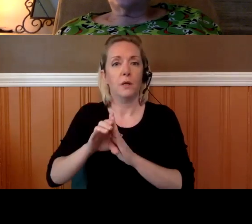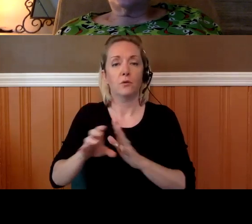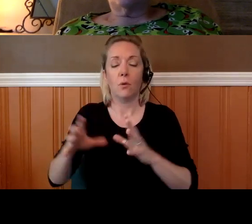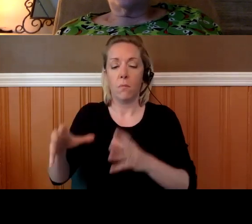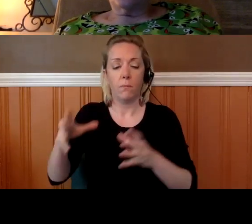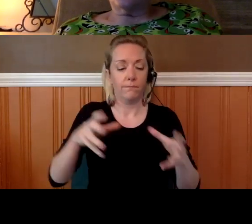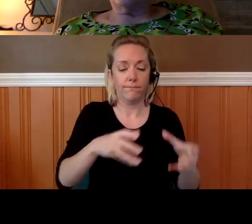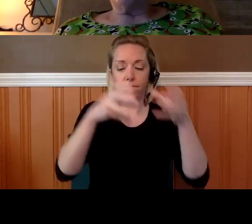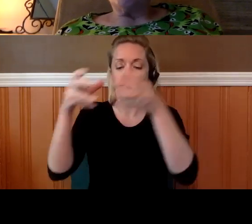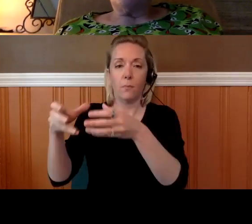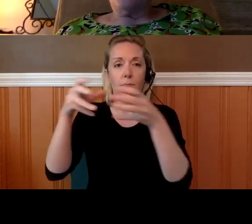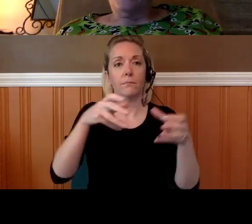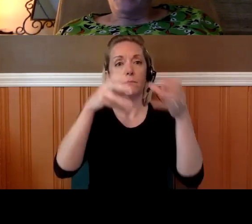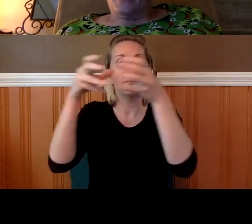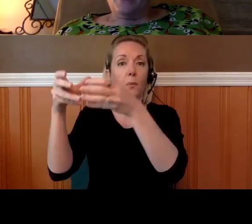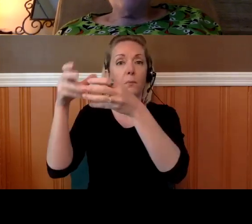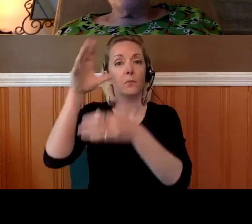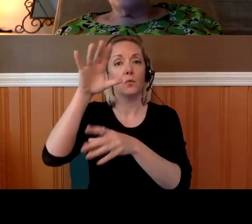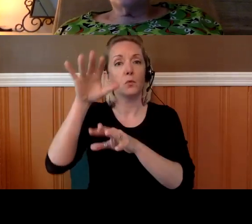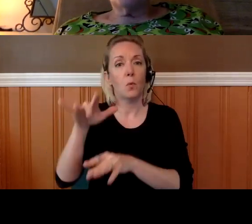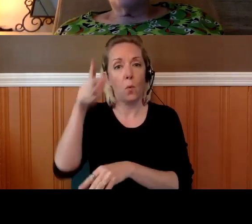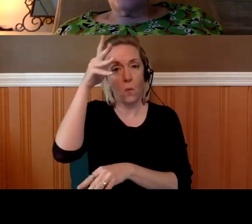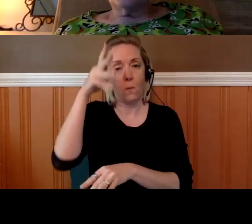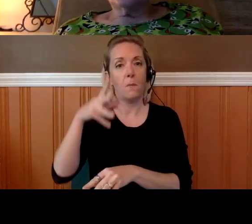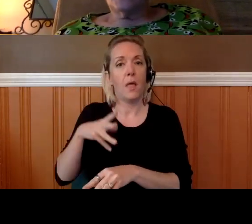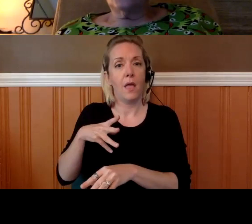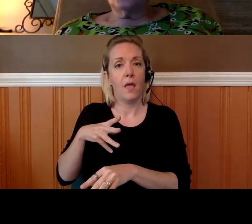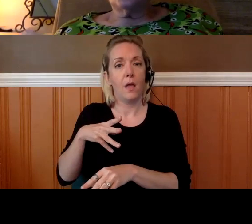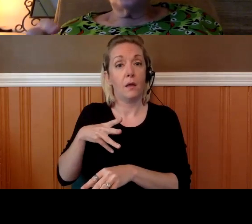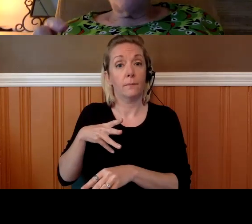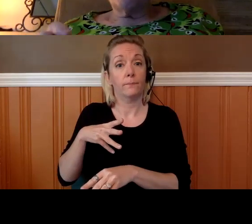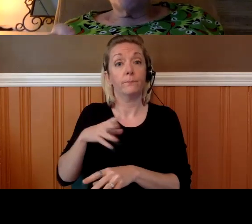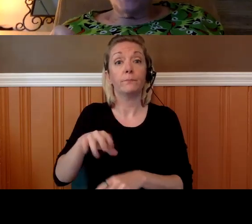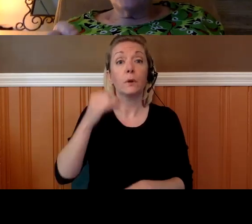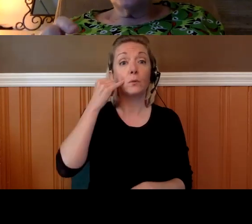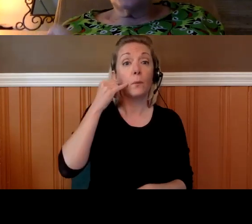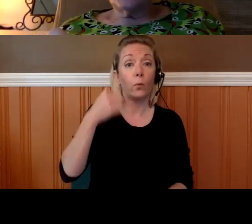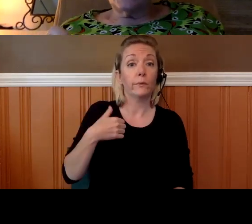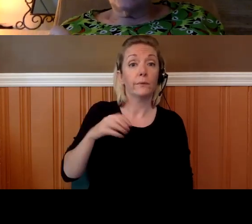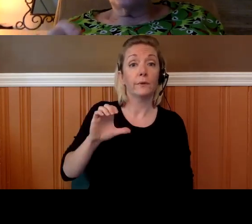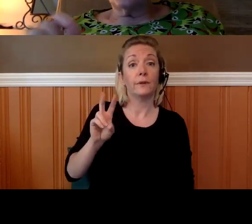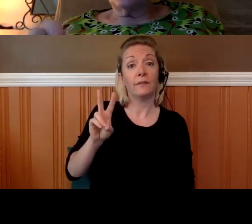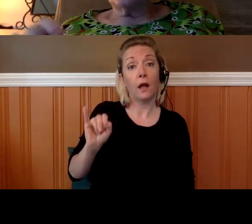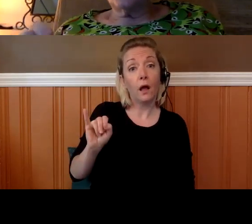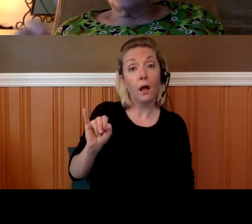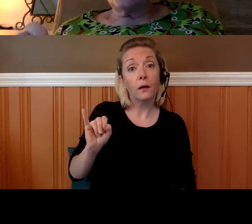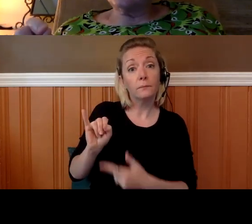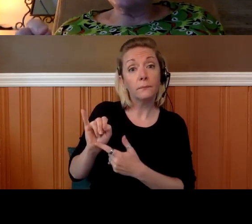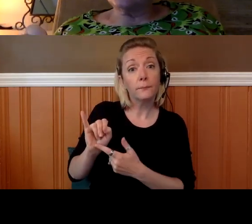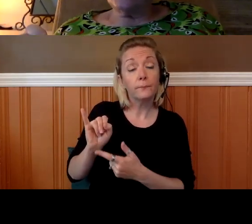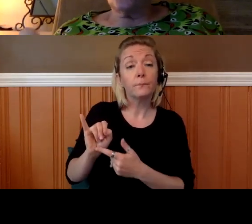with CVI, I might not be paying attention to that minor detail that gives me